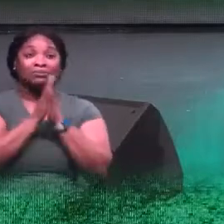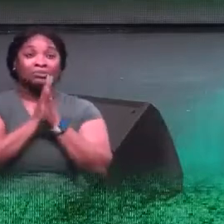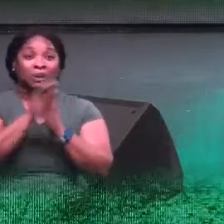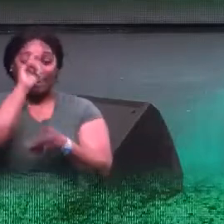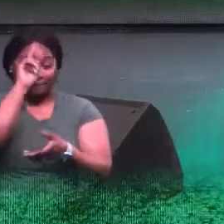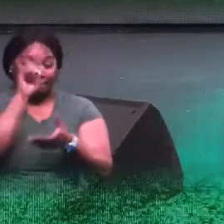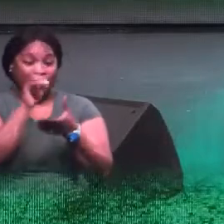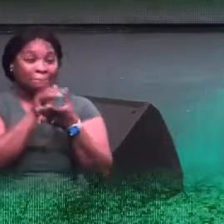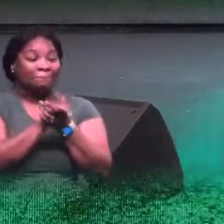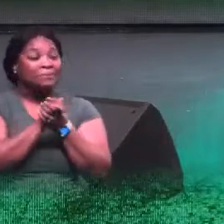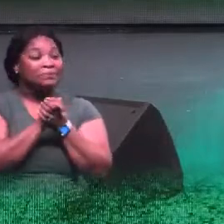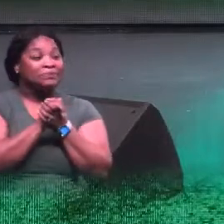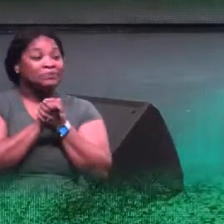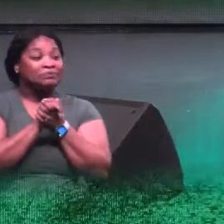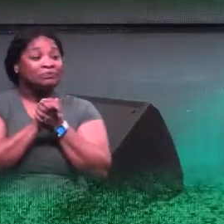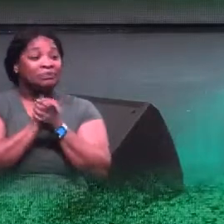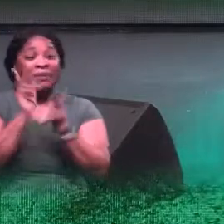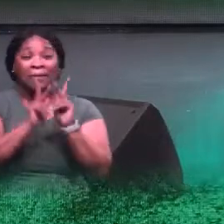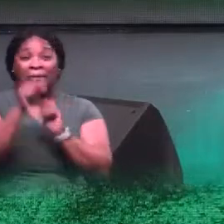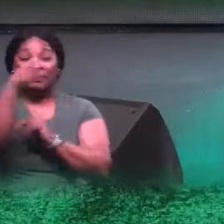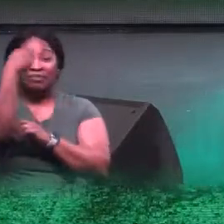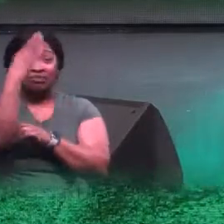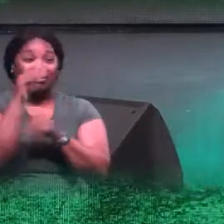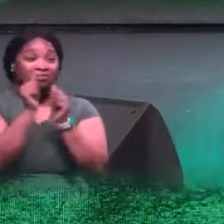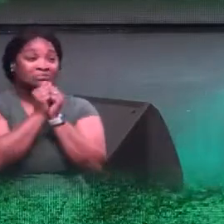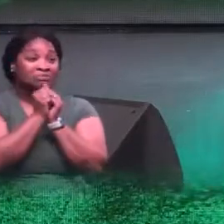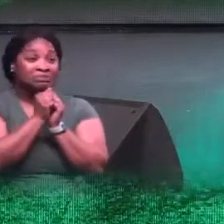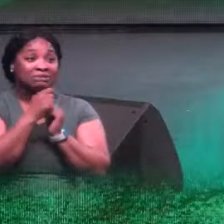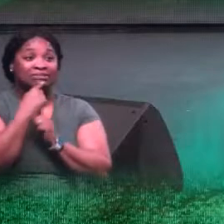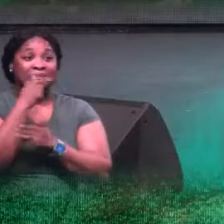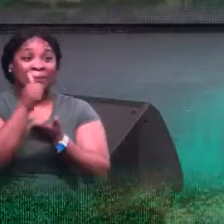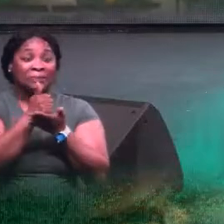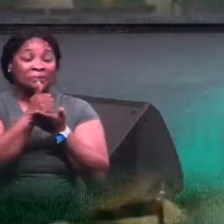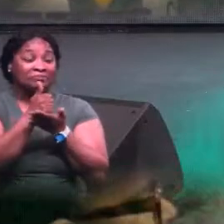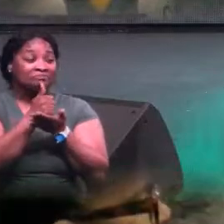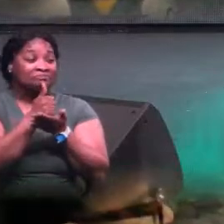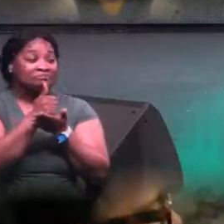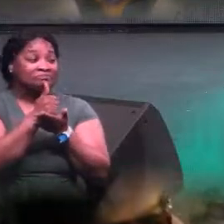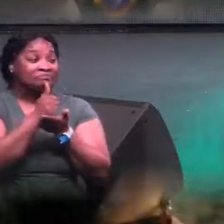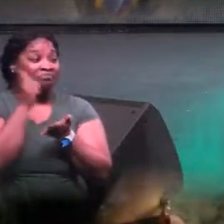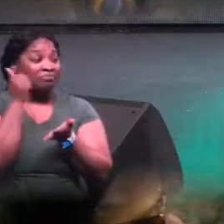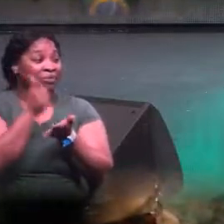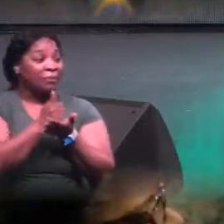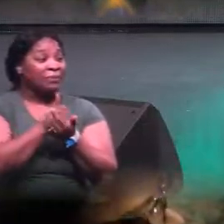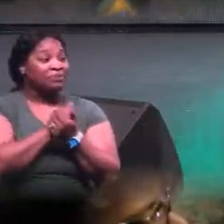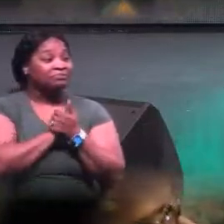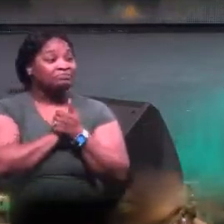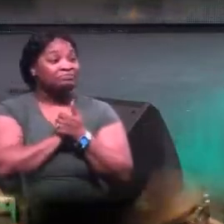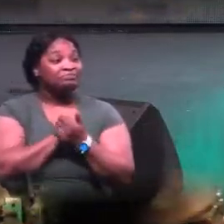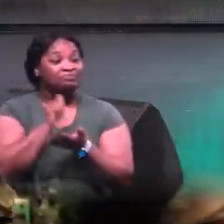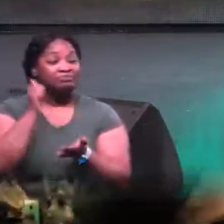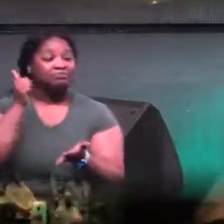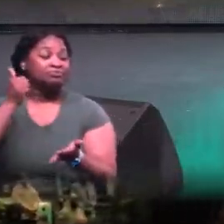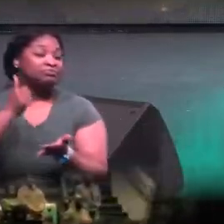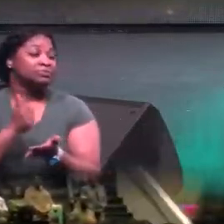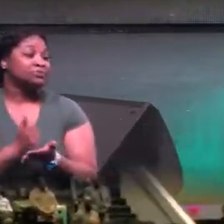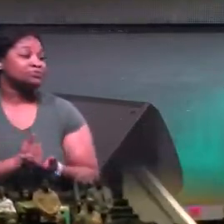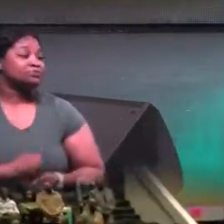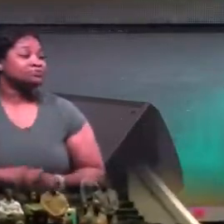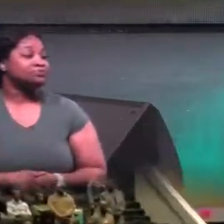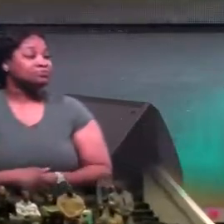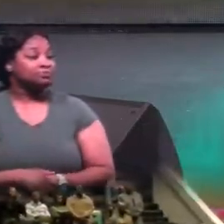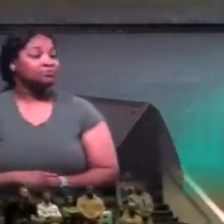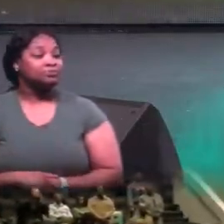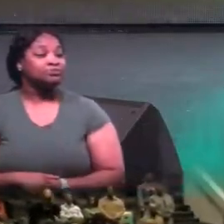and believe. And the people of God together said amen, amen, and